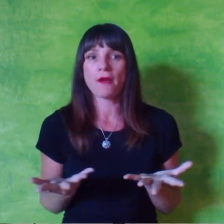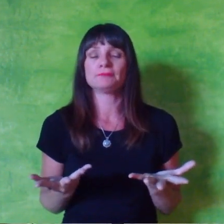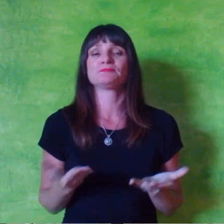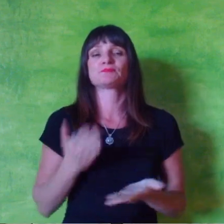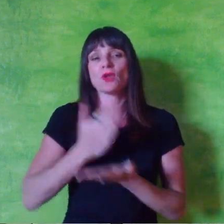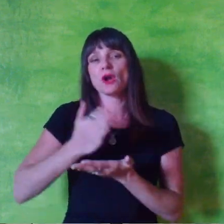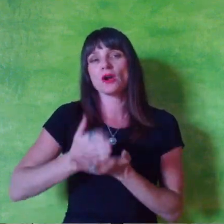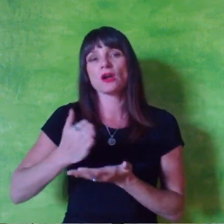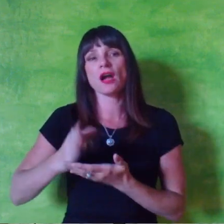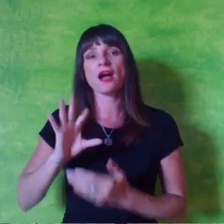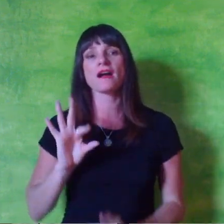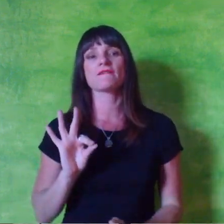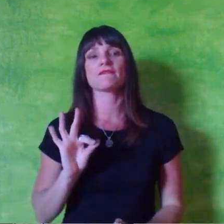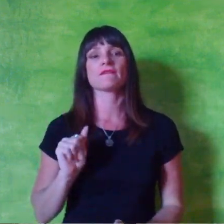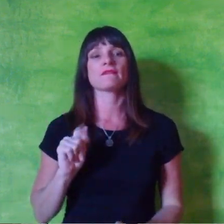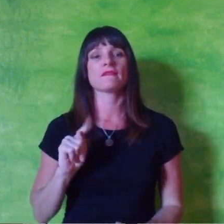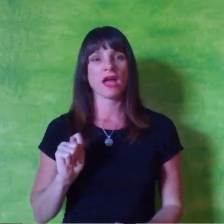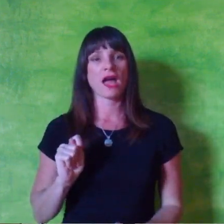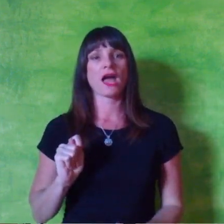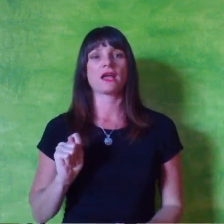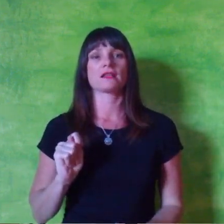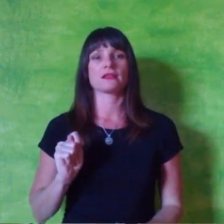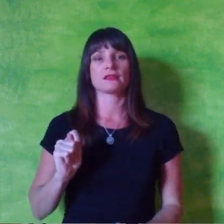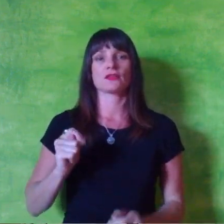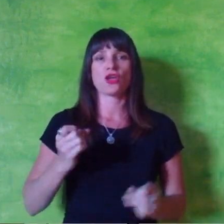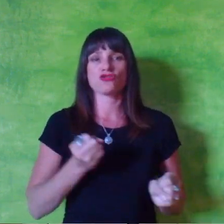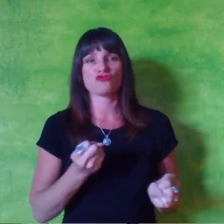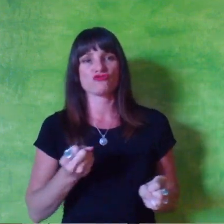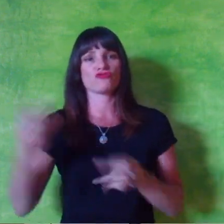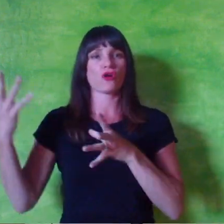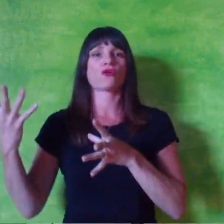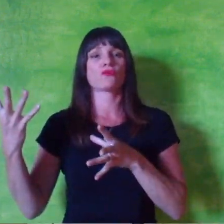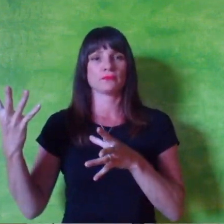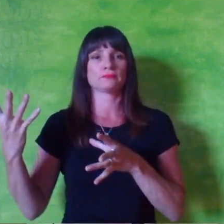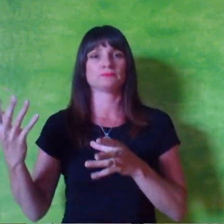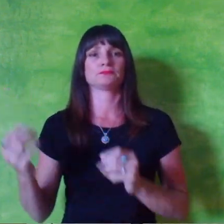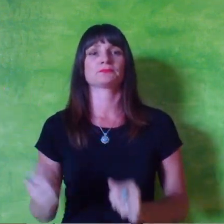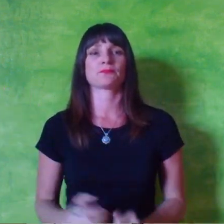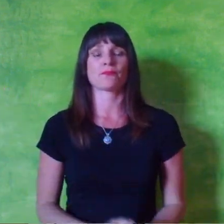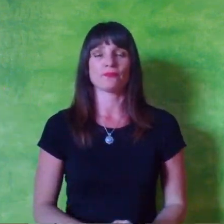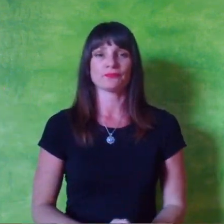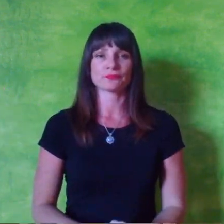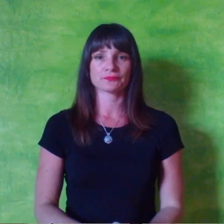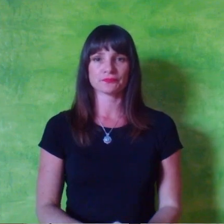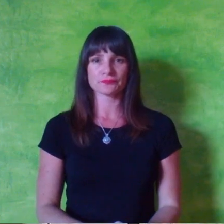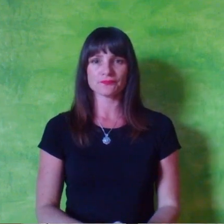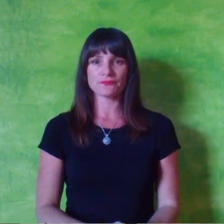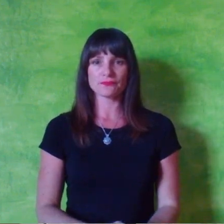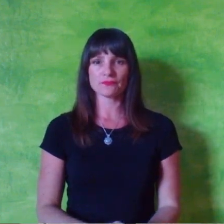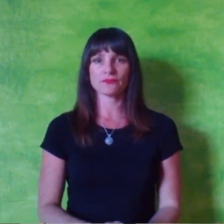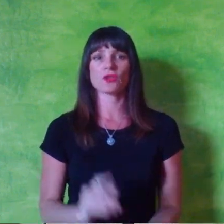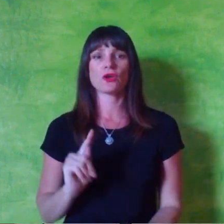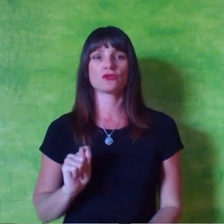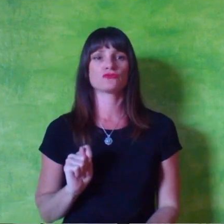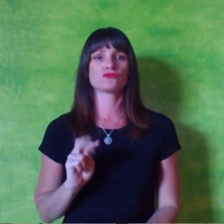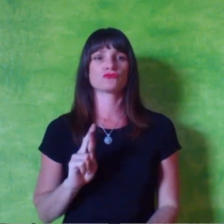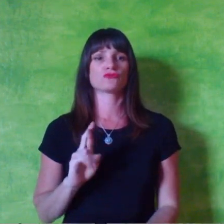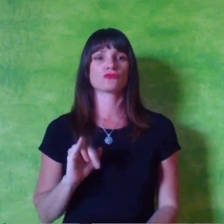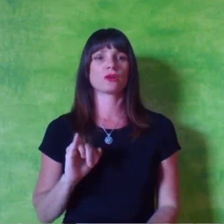that's on the tri-tip. If you buy tri-tip, it's got a lot of fat on there, so we're going to trim this off.